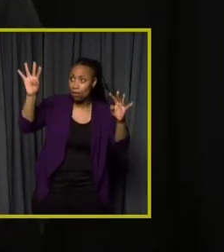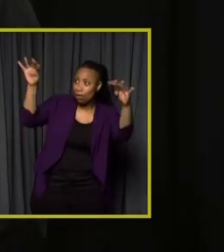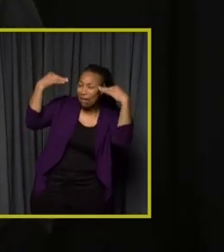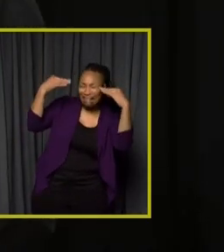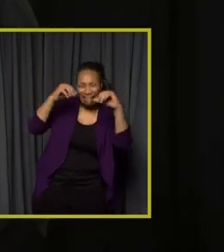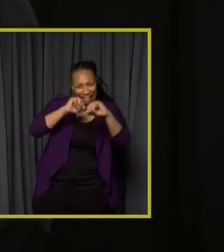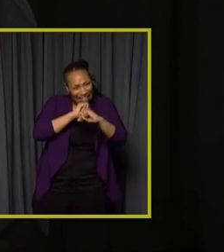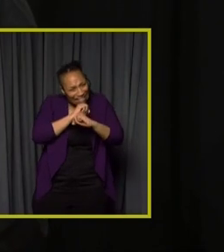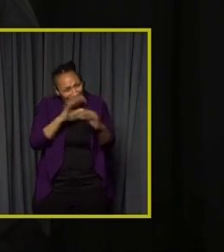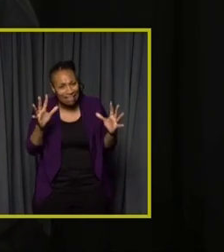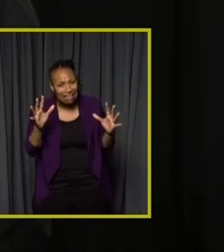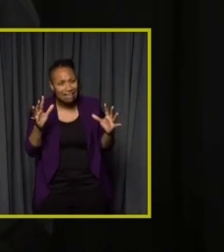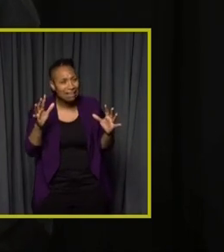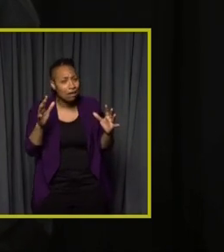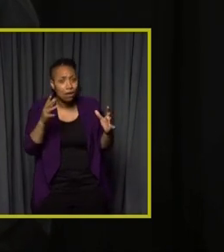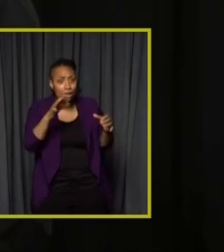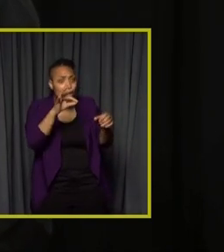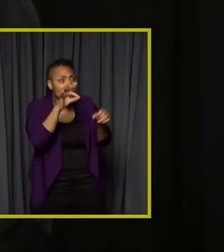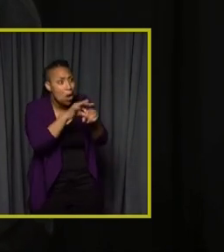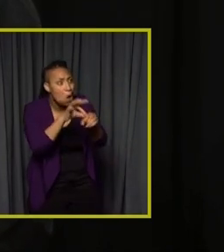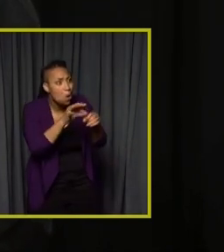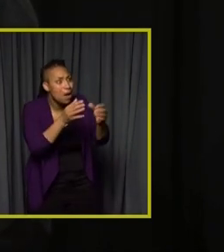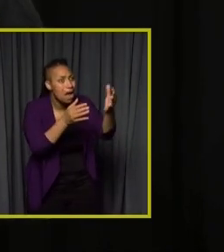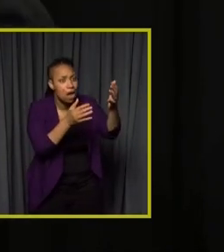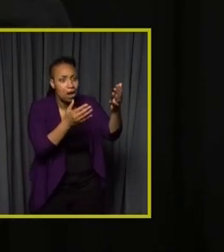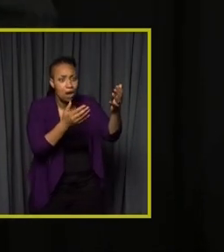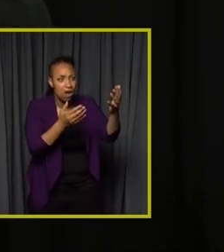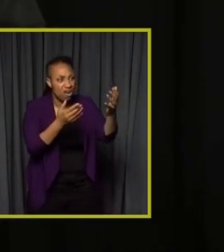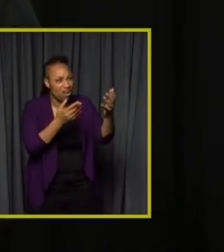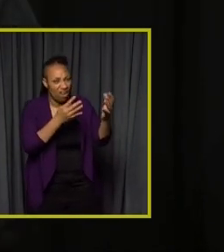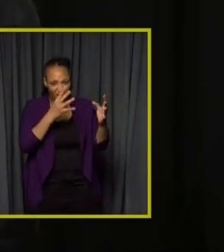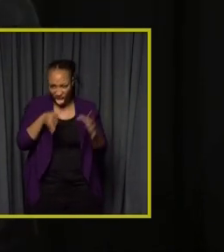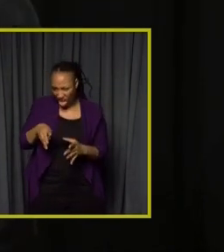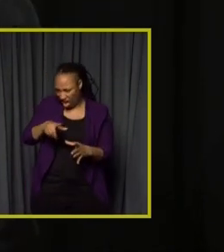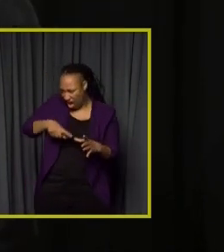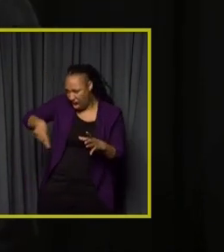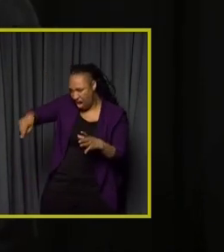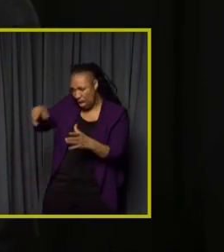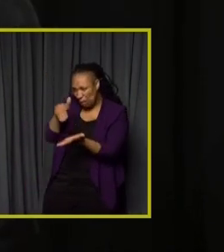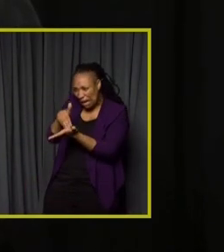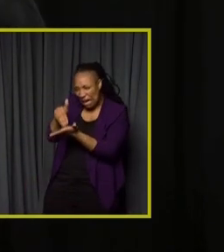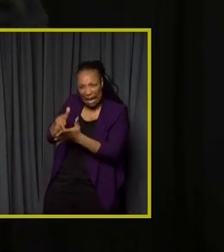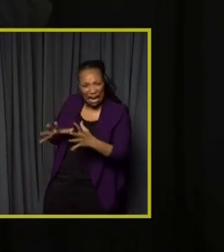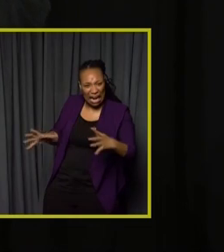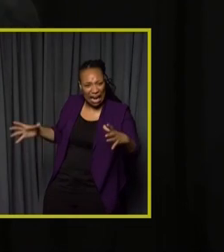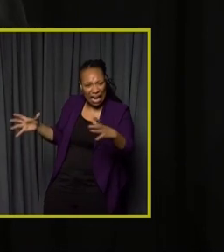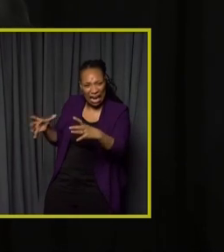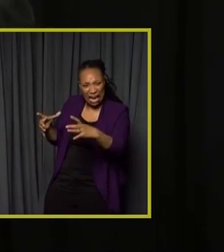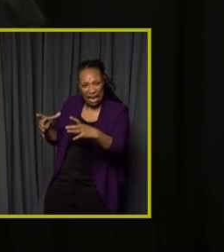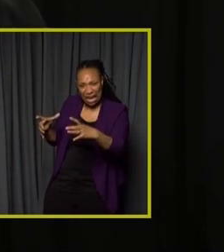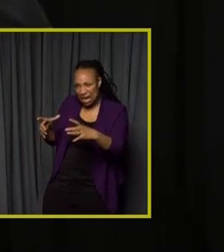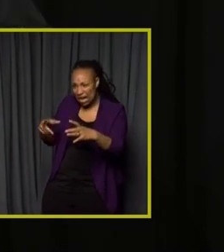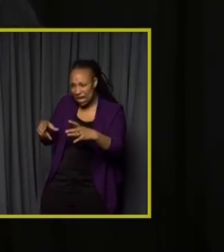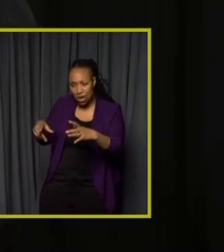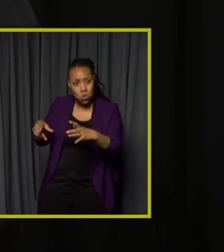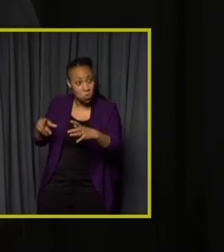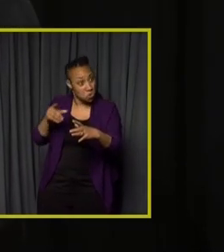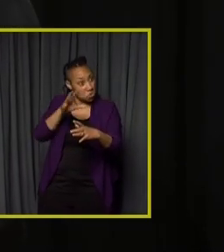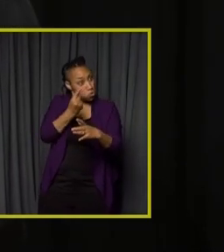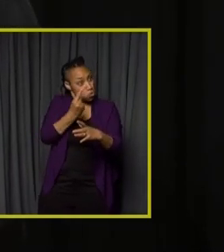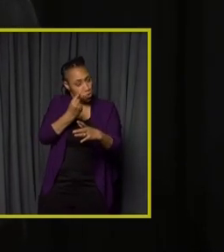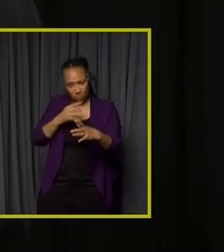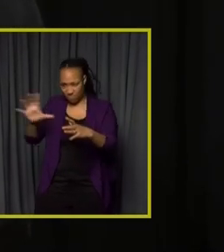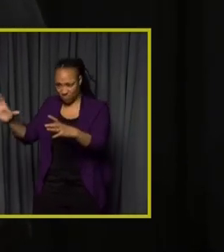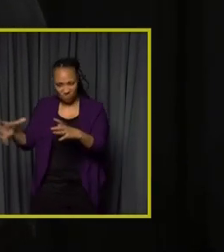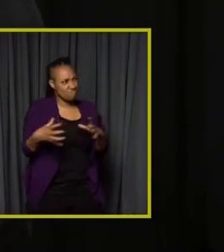any candidate's victory. Poor and low wealth people, as Dr. King told us in 1965 on the steps of the Alabama State